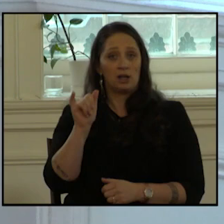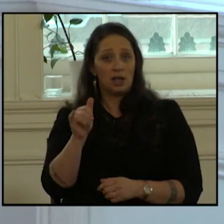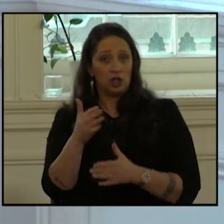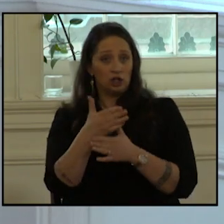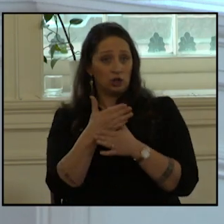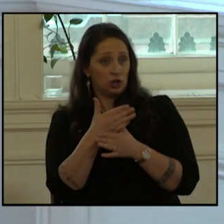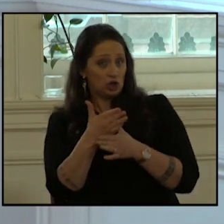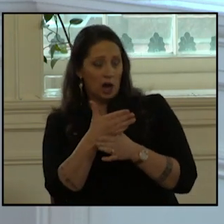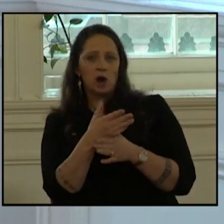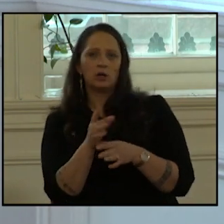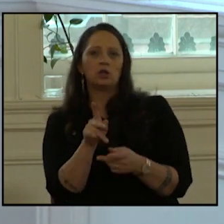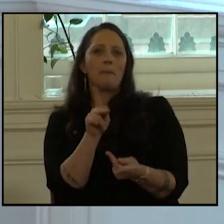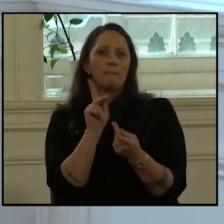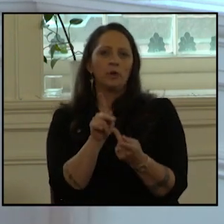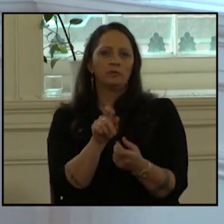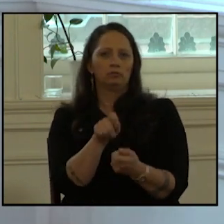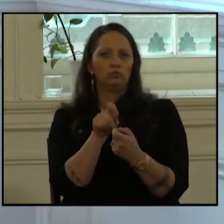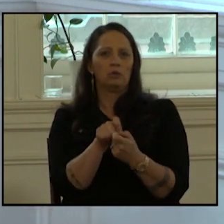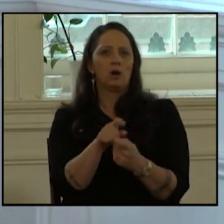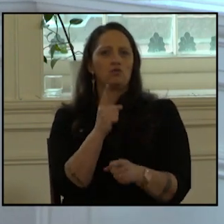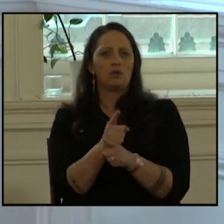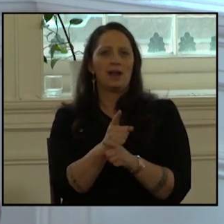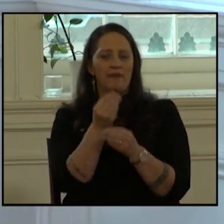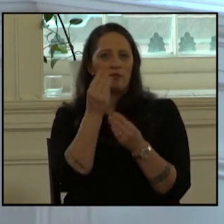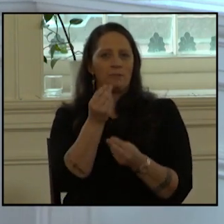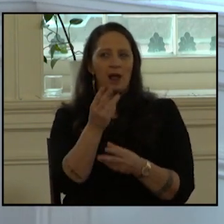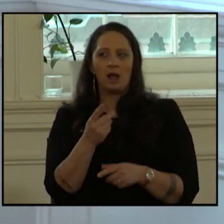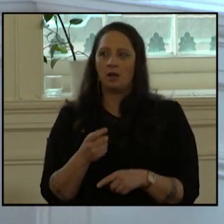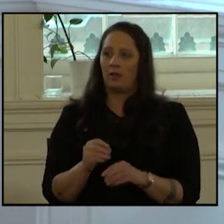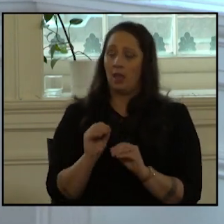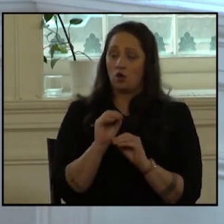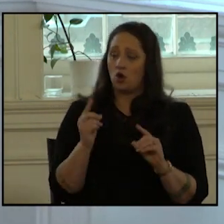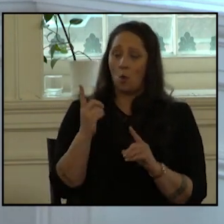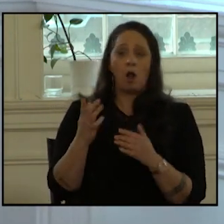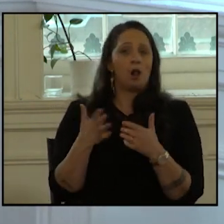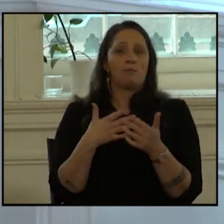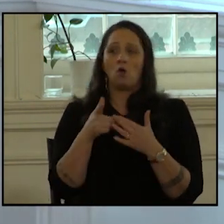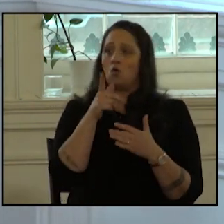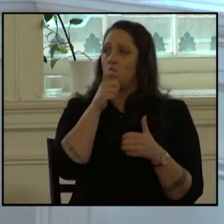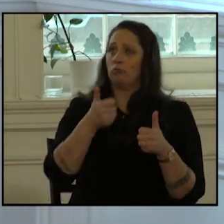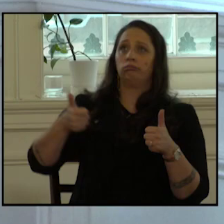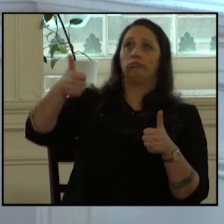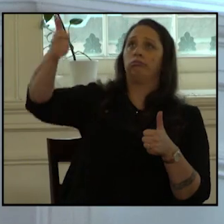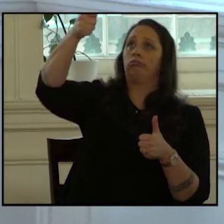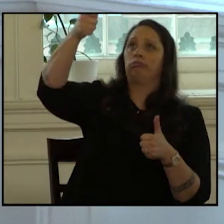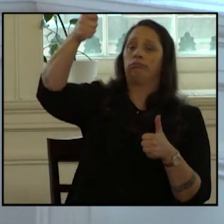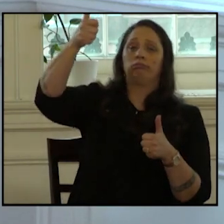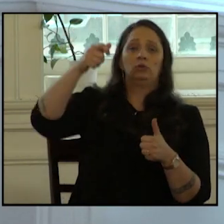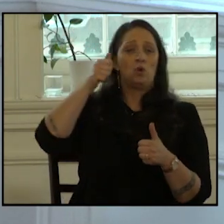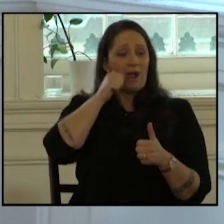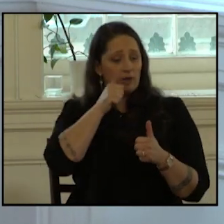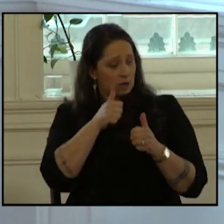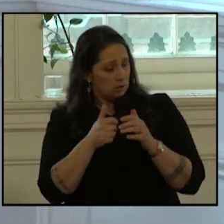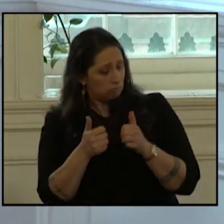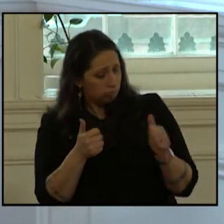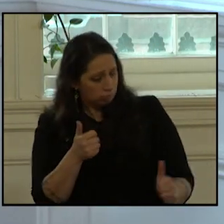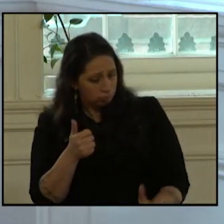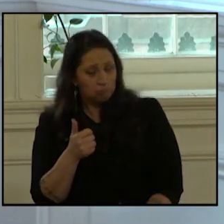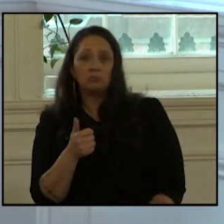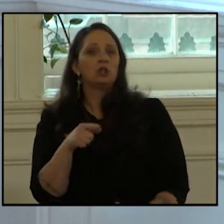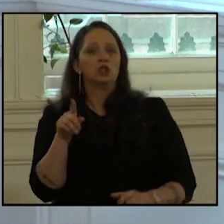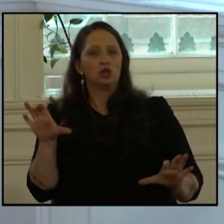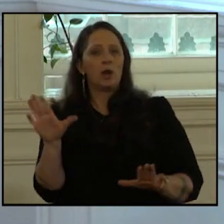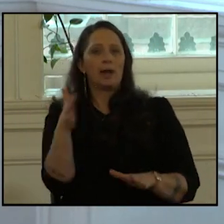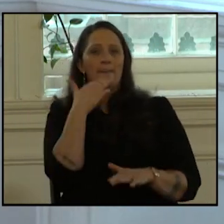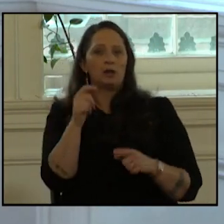and that no one from the highest elevated individual to the everyday common person. He does